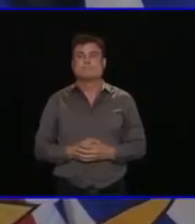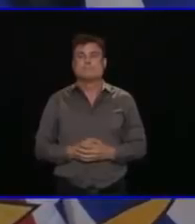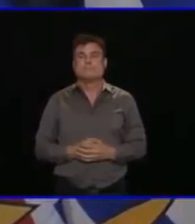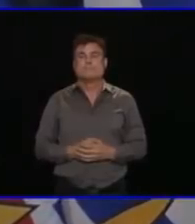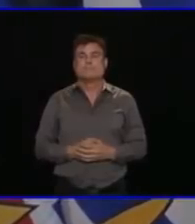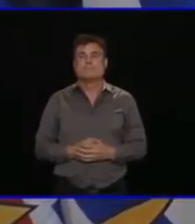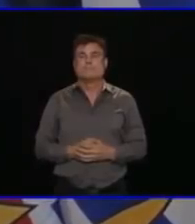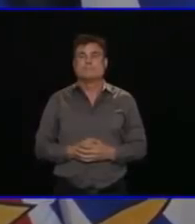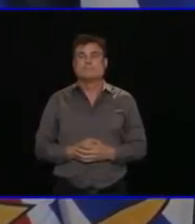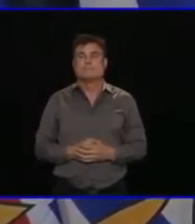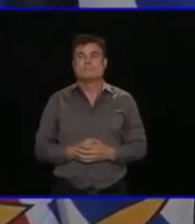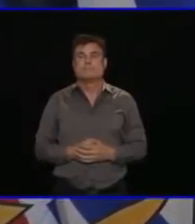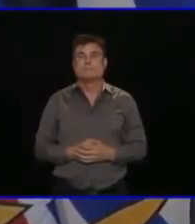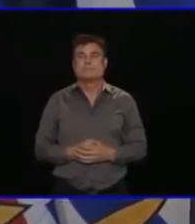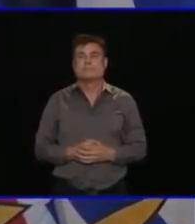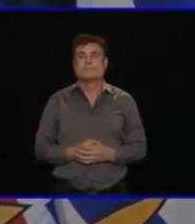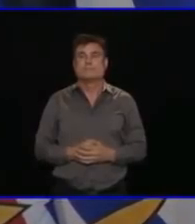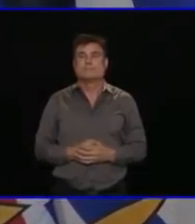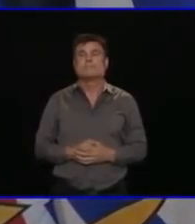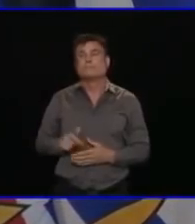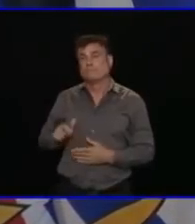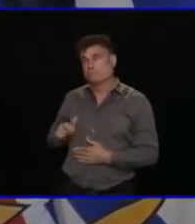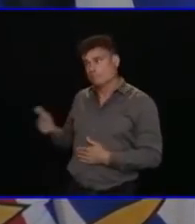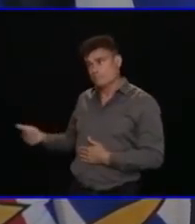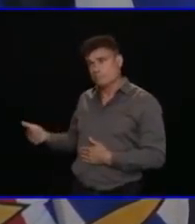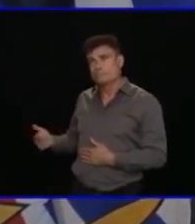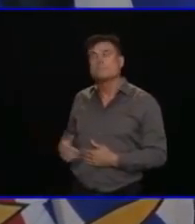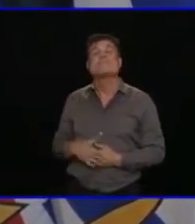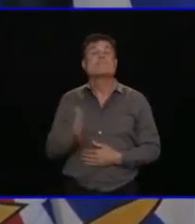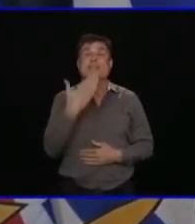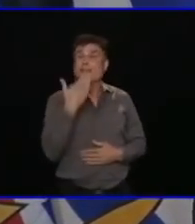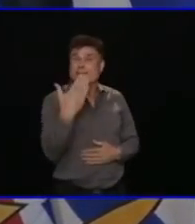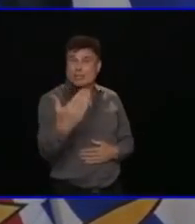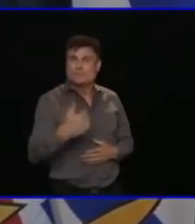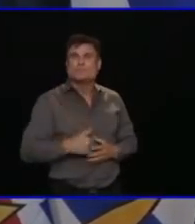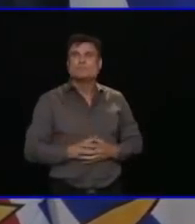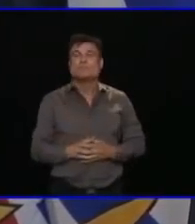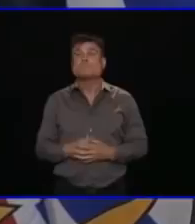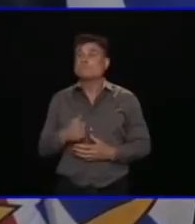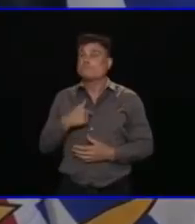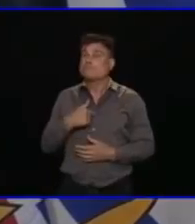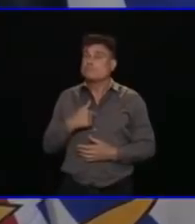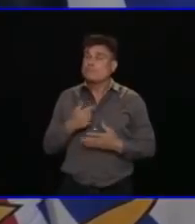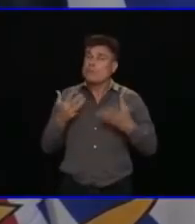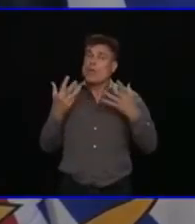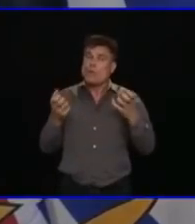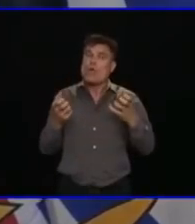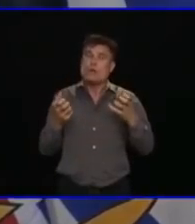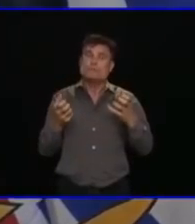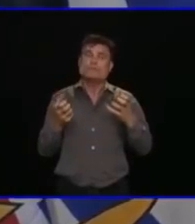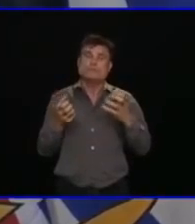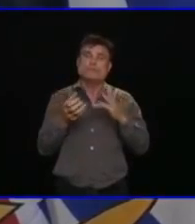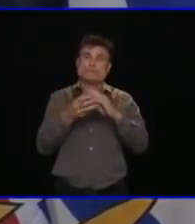Thank you very much, Dr. Henry, and I wanted to start by joining